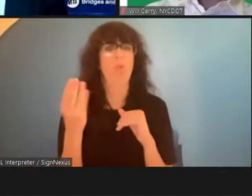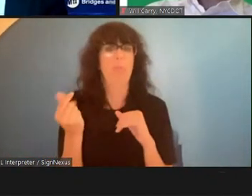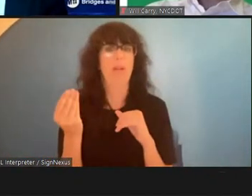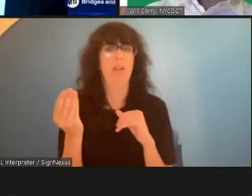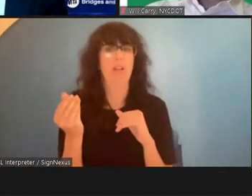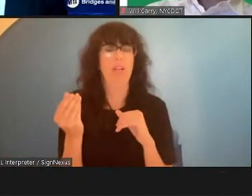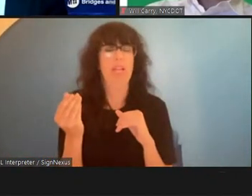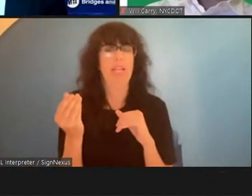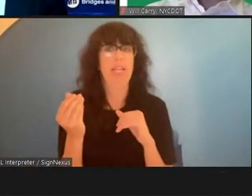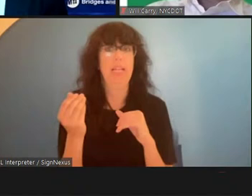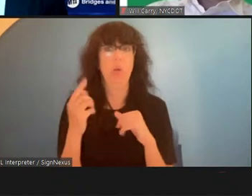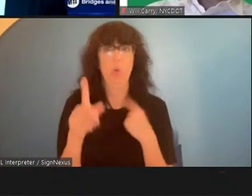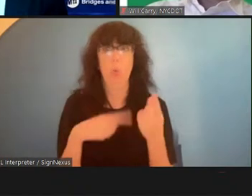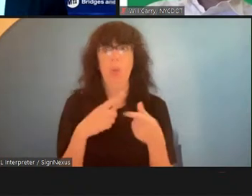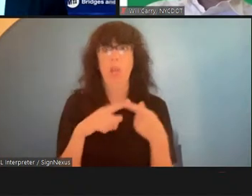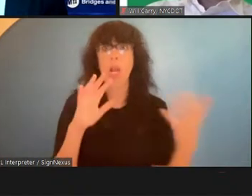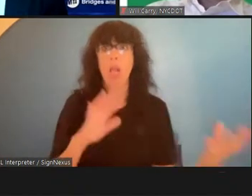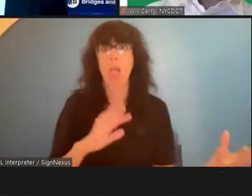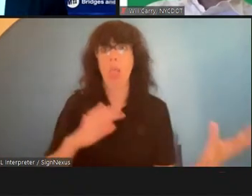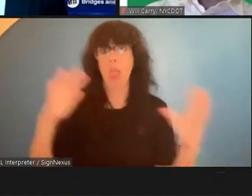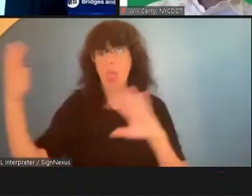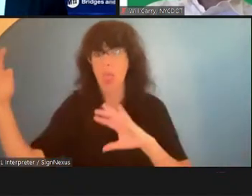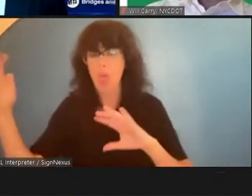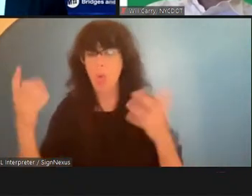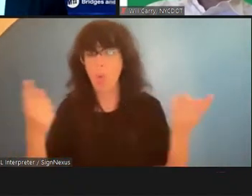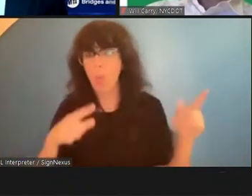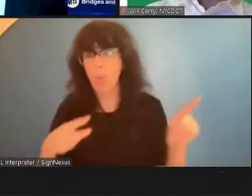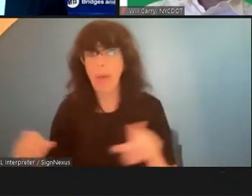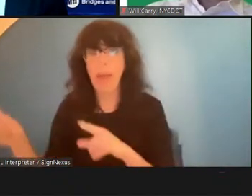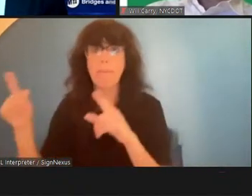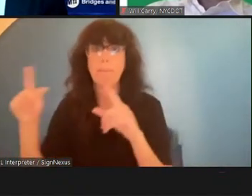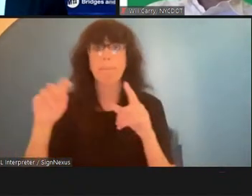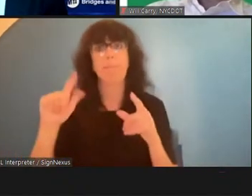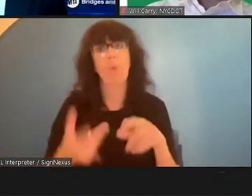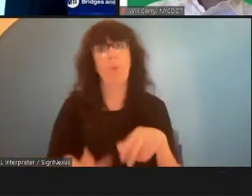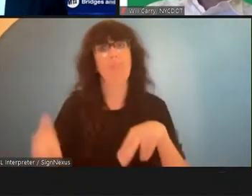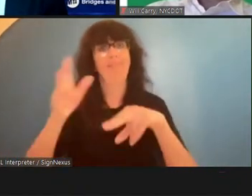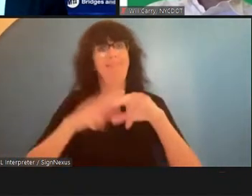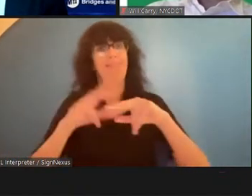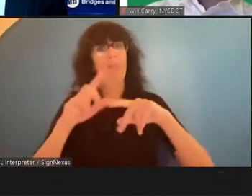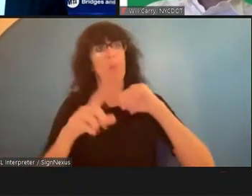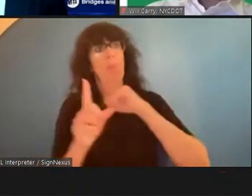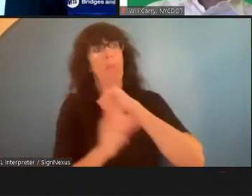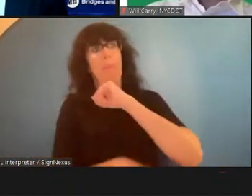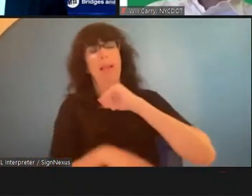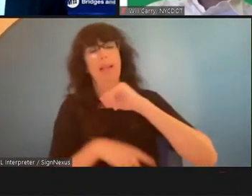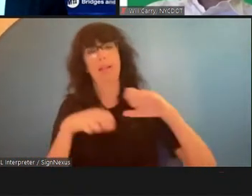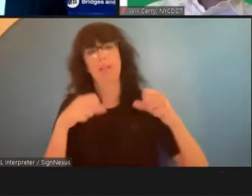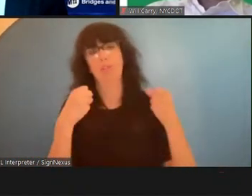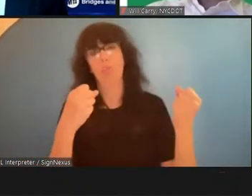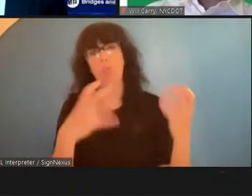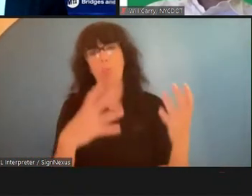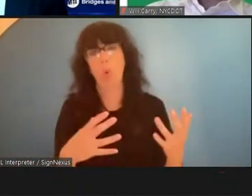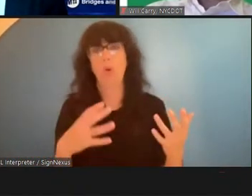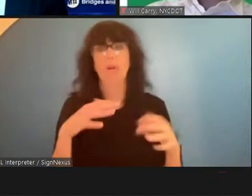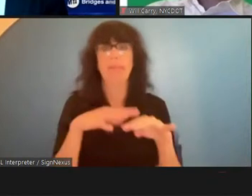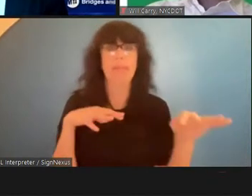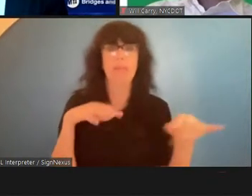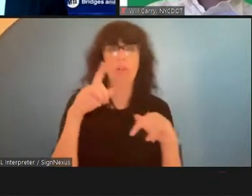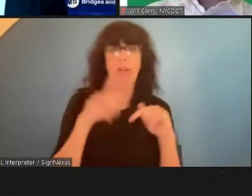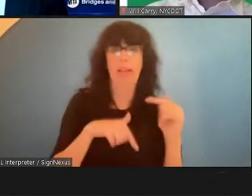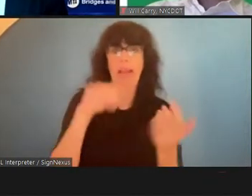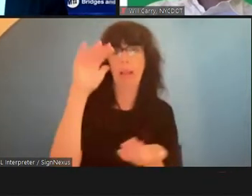when it goes all wrong will the pilot end polls be raised to punish motorists if congestion can't be reduced or